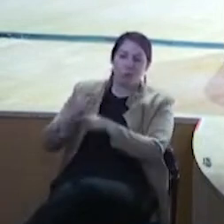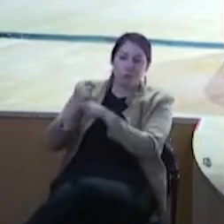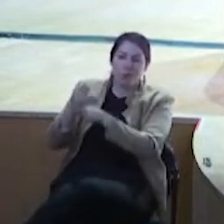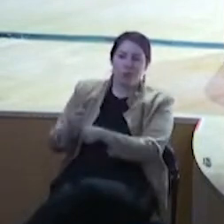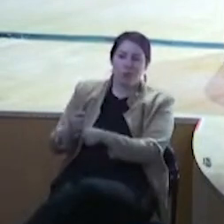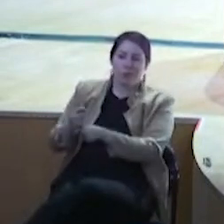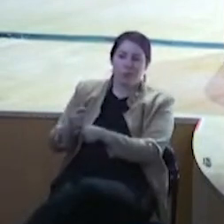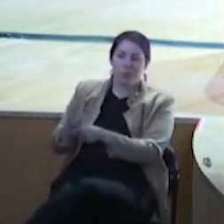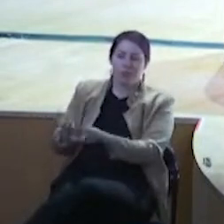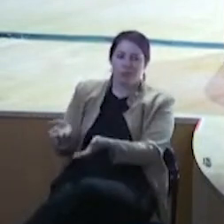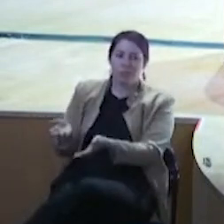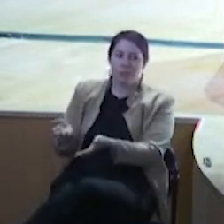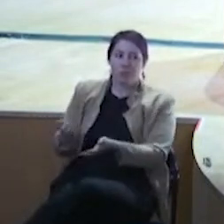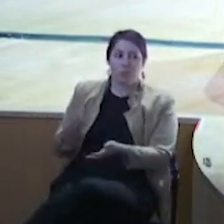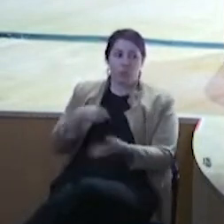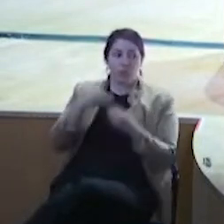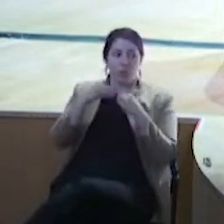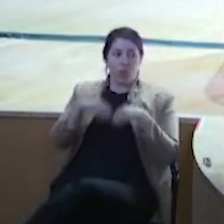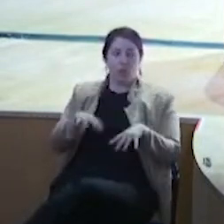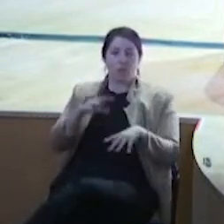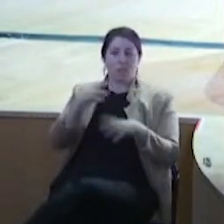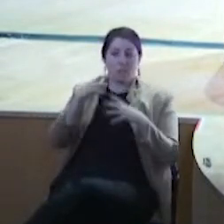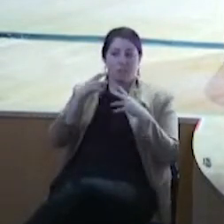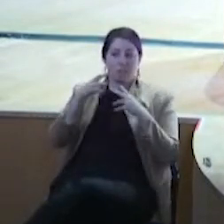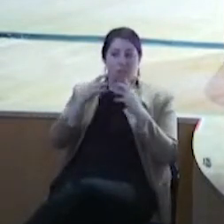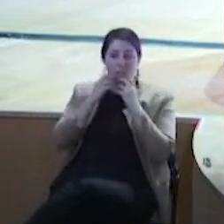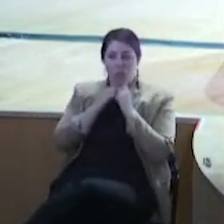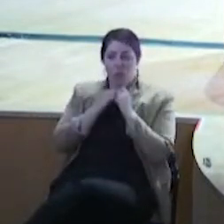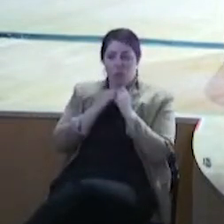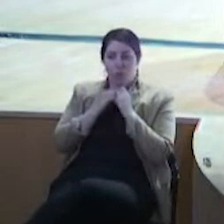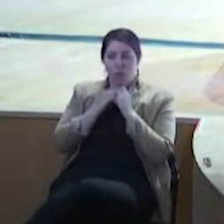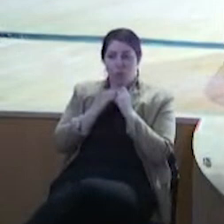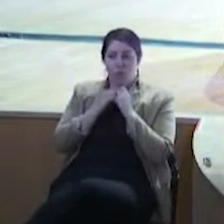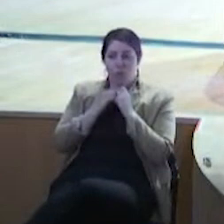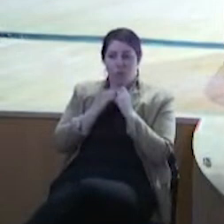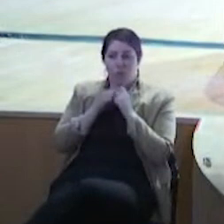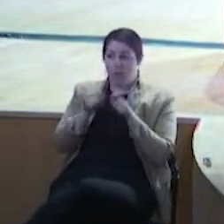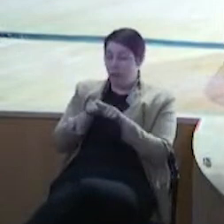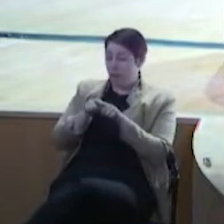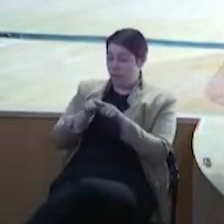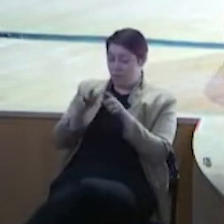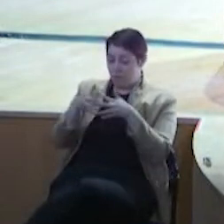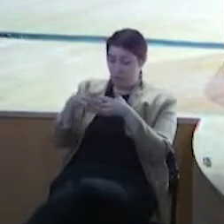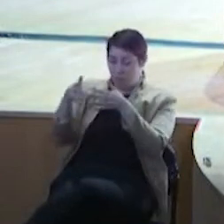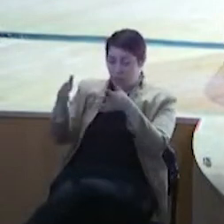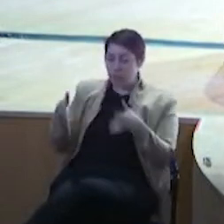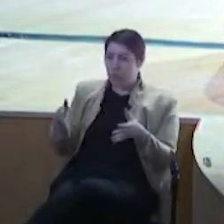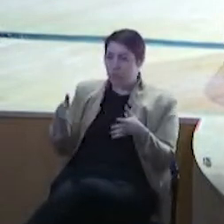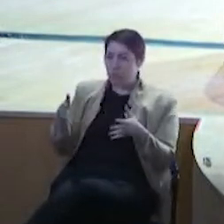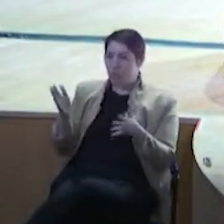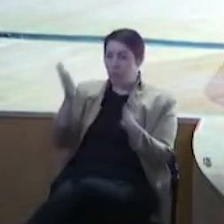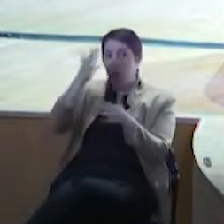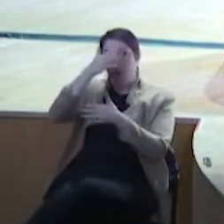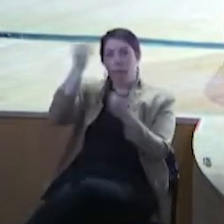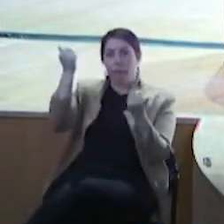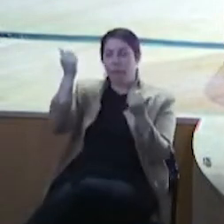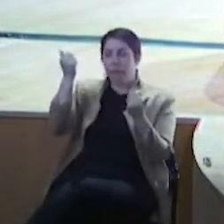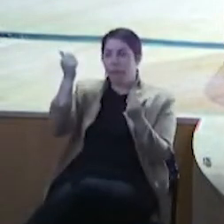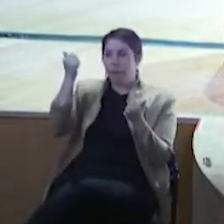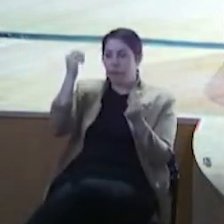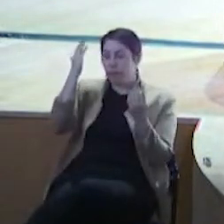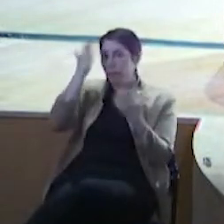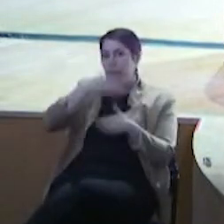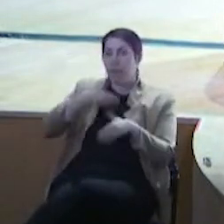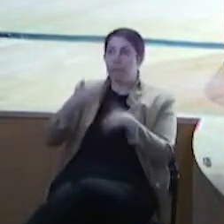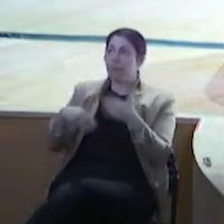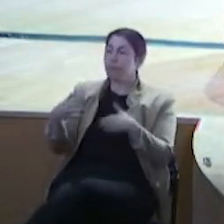know, that value in us as Americans, the value of what we have to